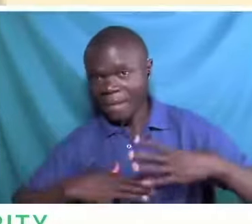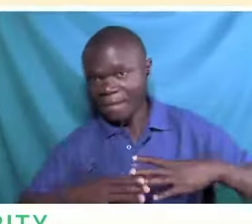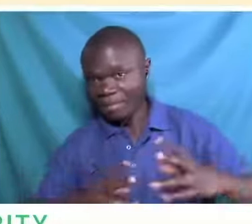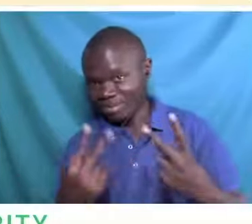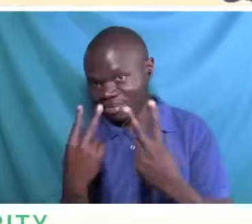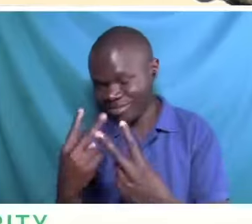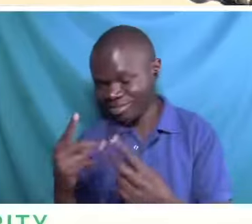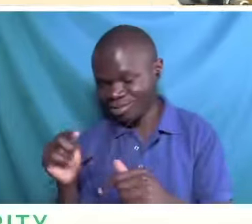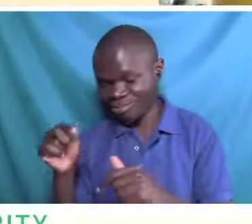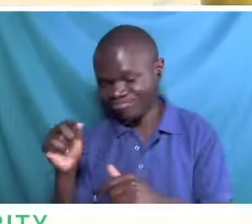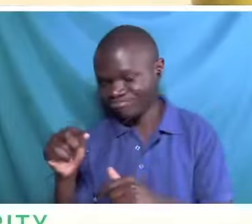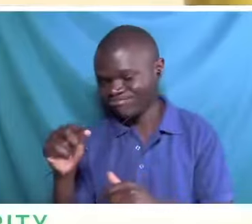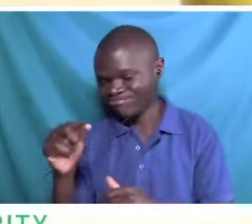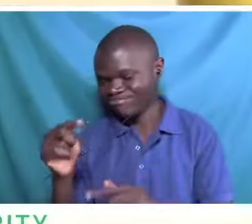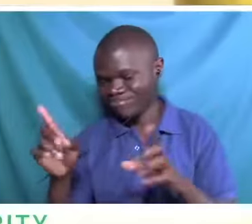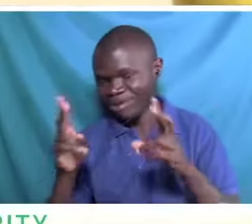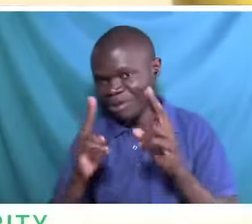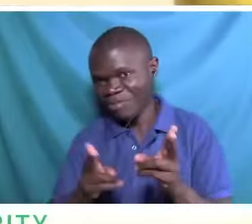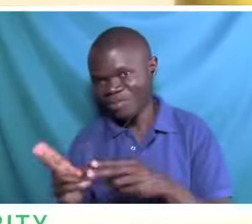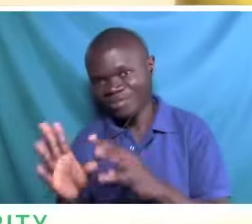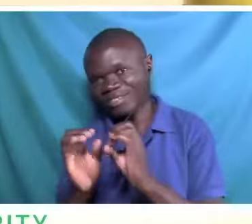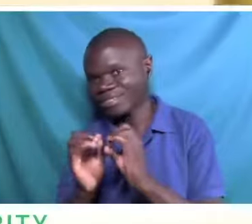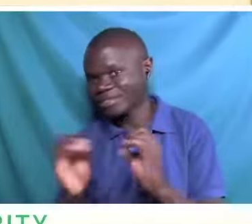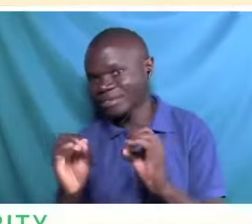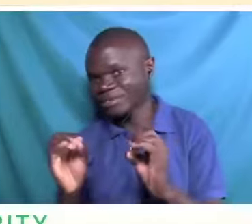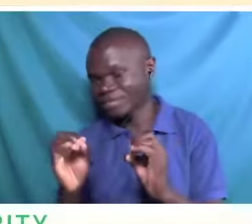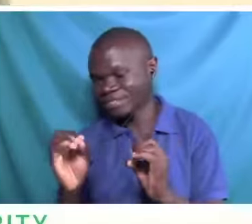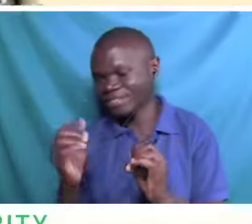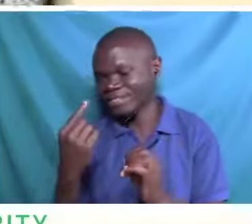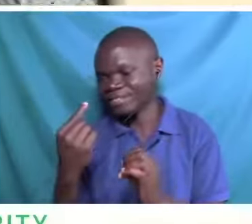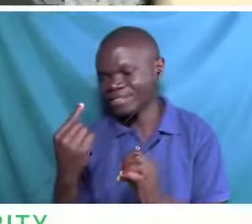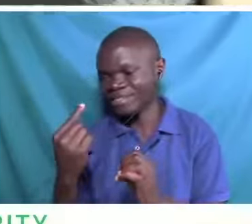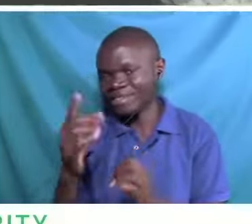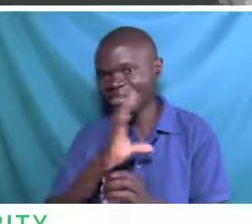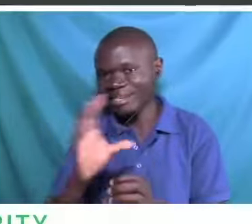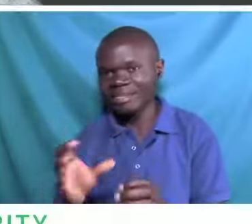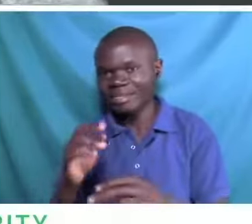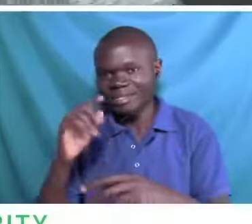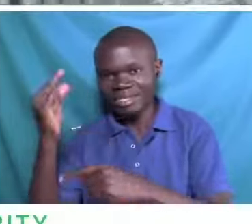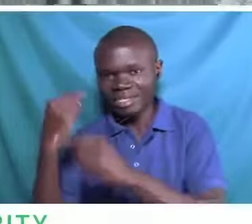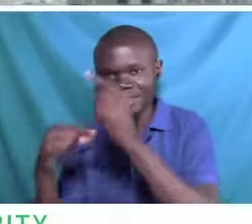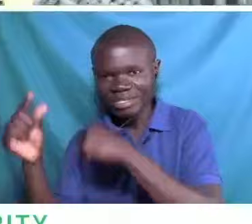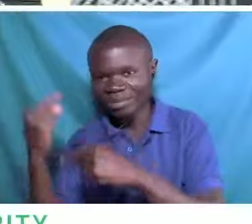Christ. We are living in a generation that people want to be seen.